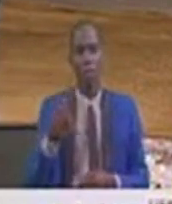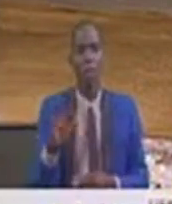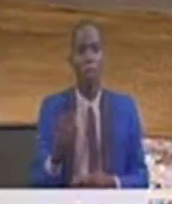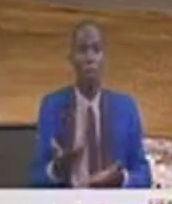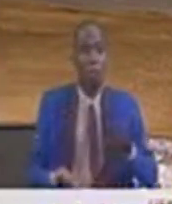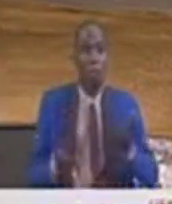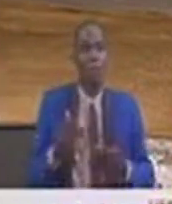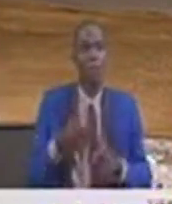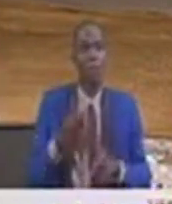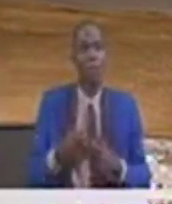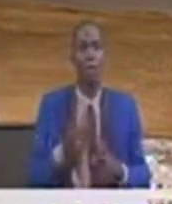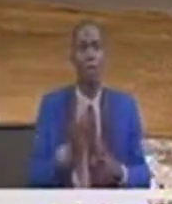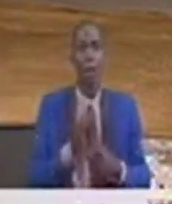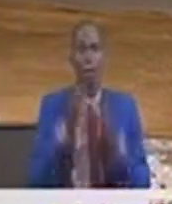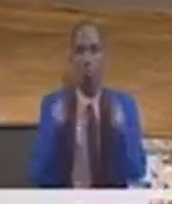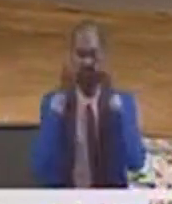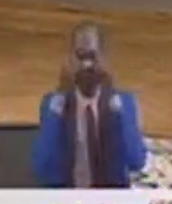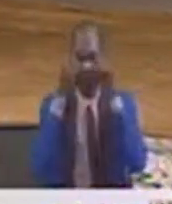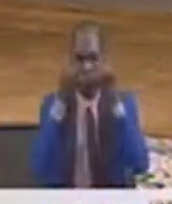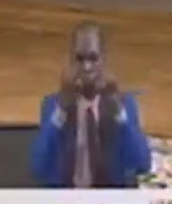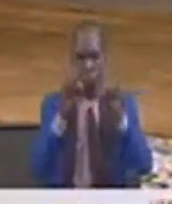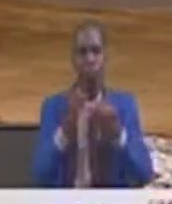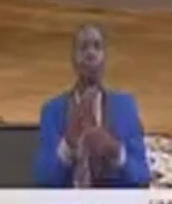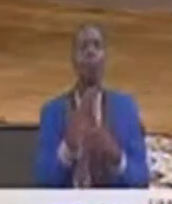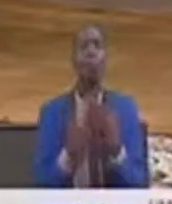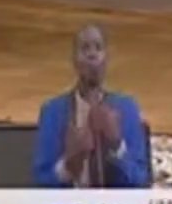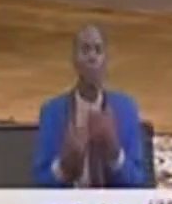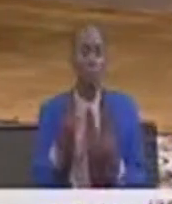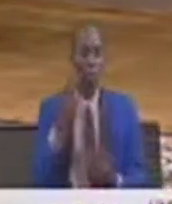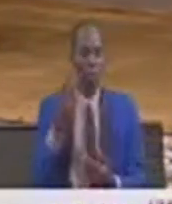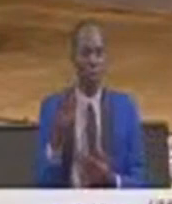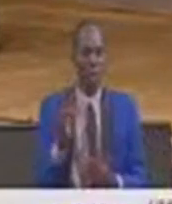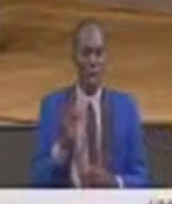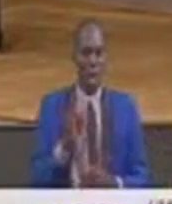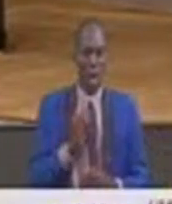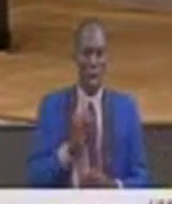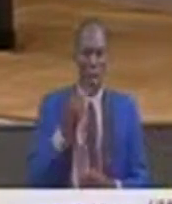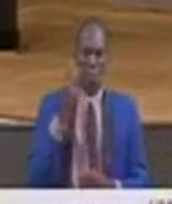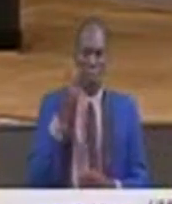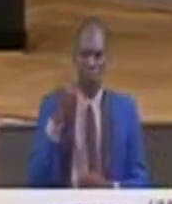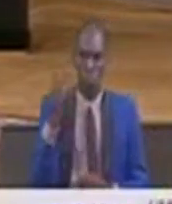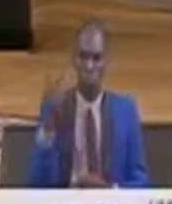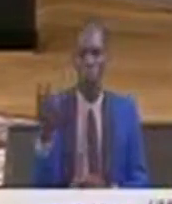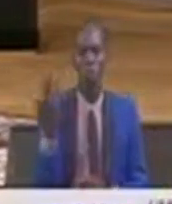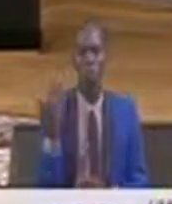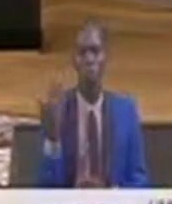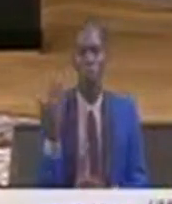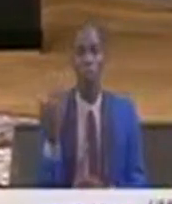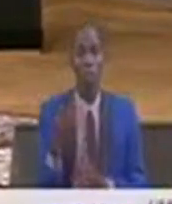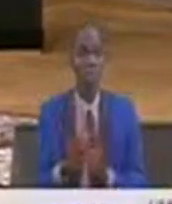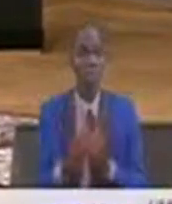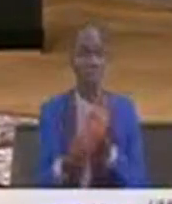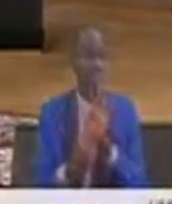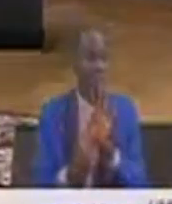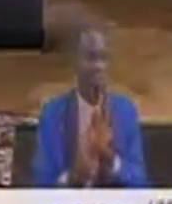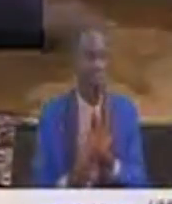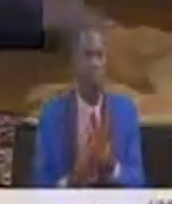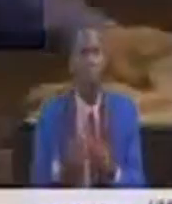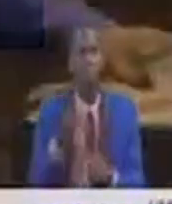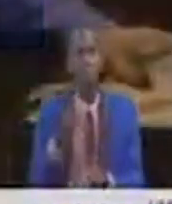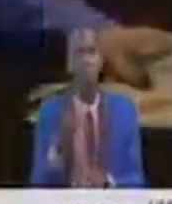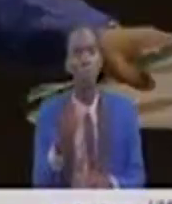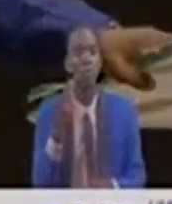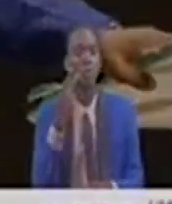Number one, I saw. Now you can see something accidentally, like